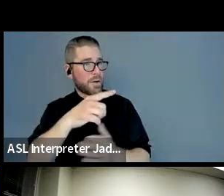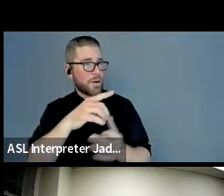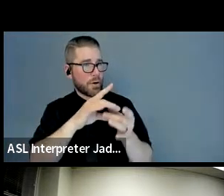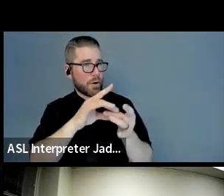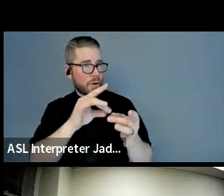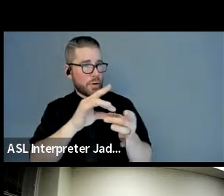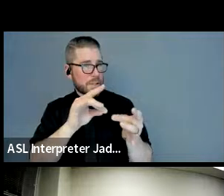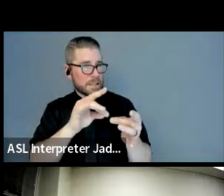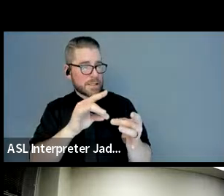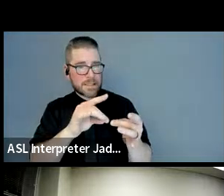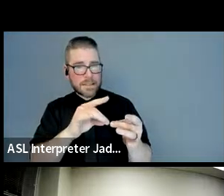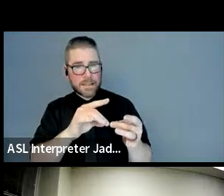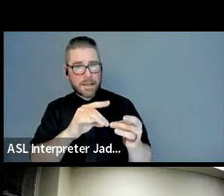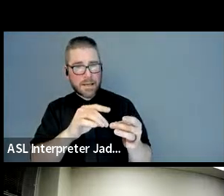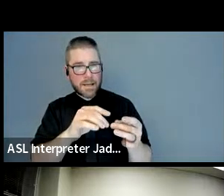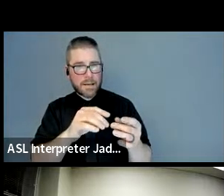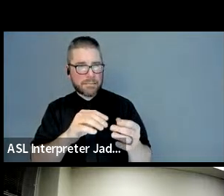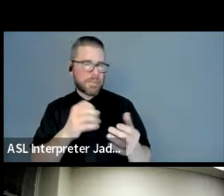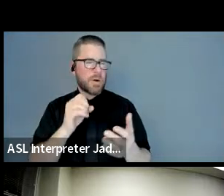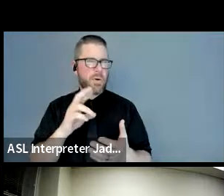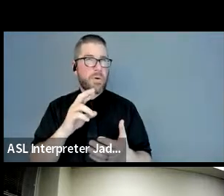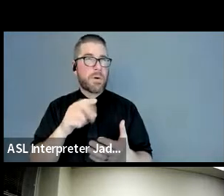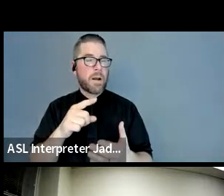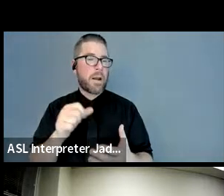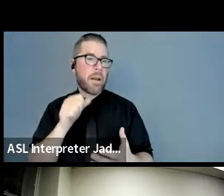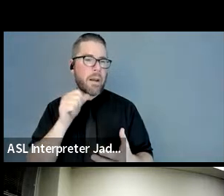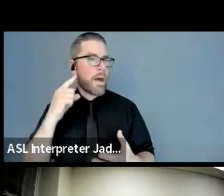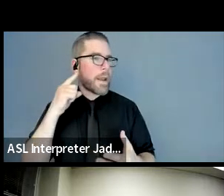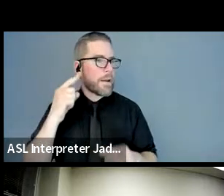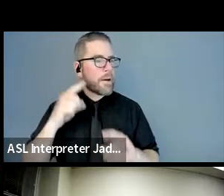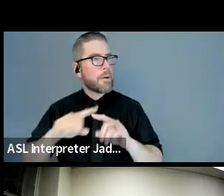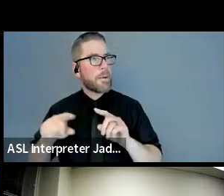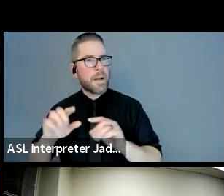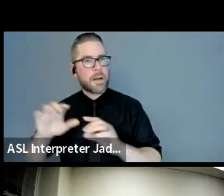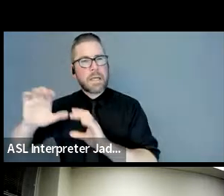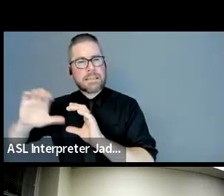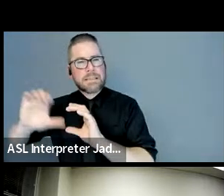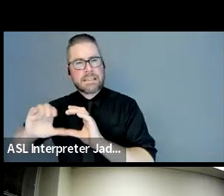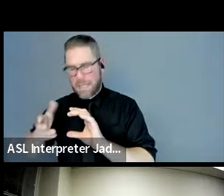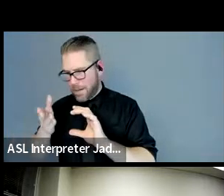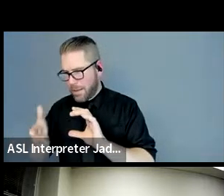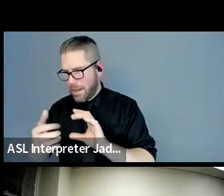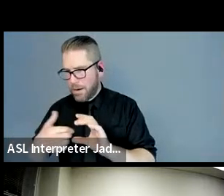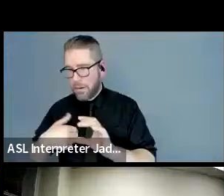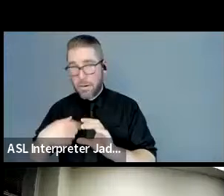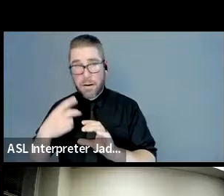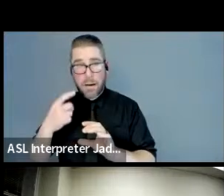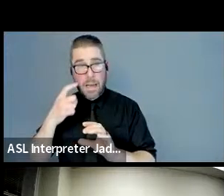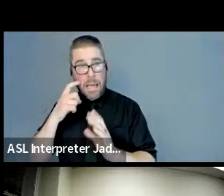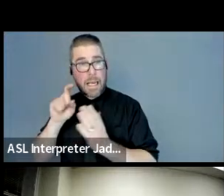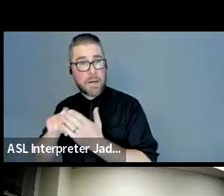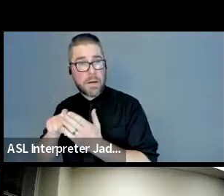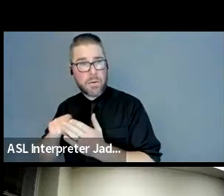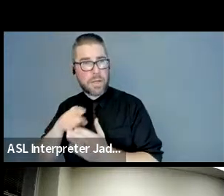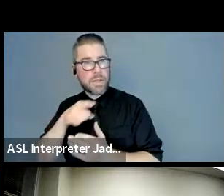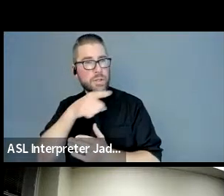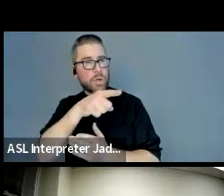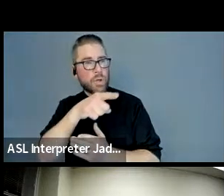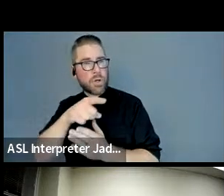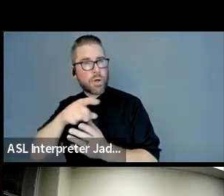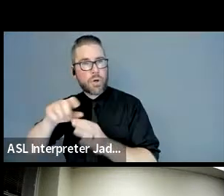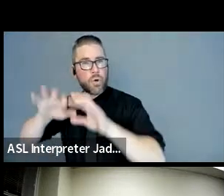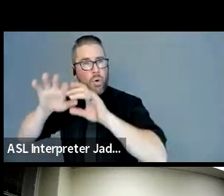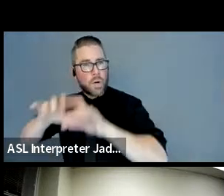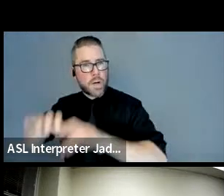or interpreting from your comments in the chat is that there's plenty of questions that have been asked, and it does feel a little bit